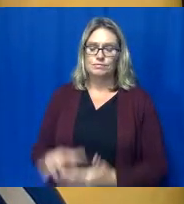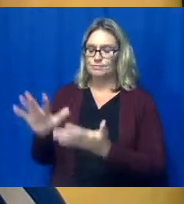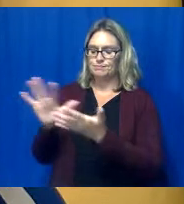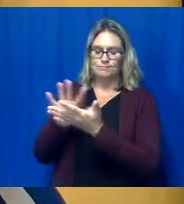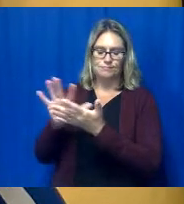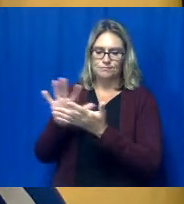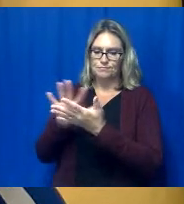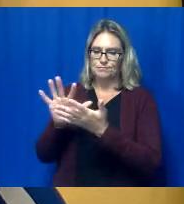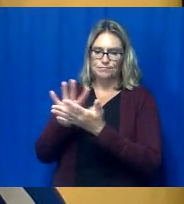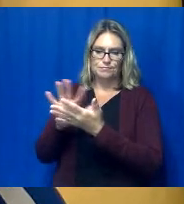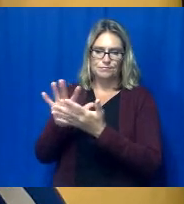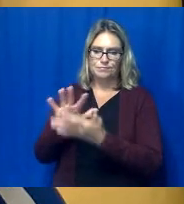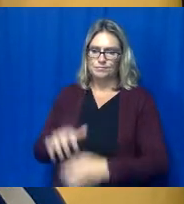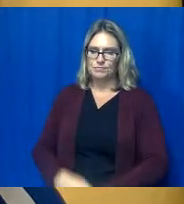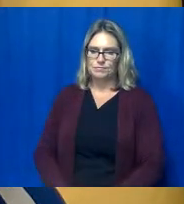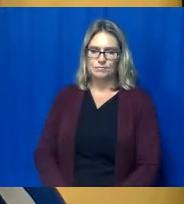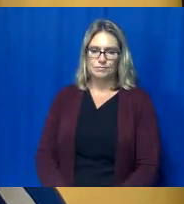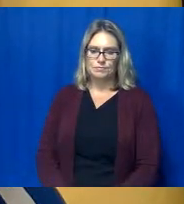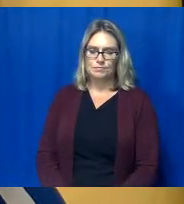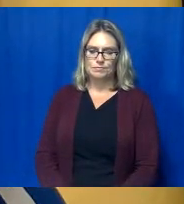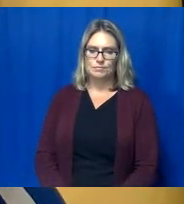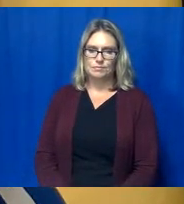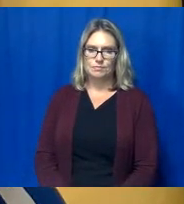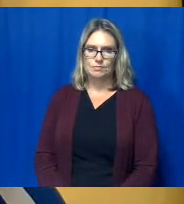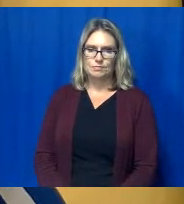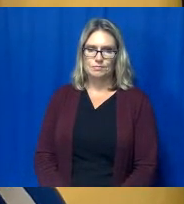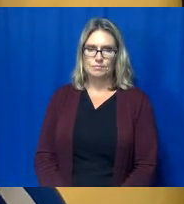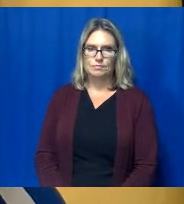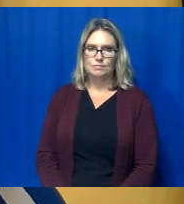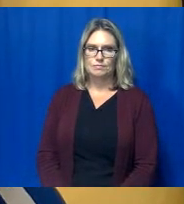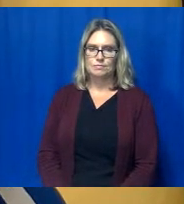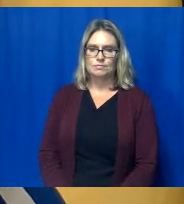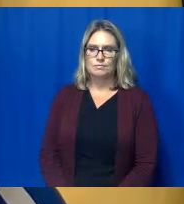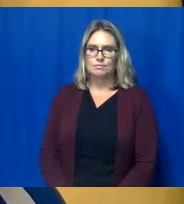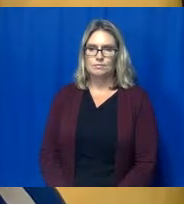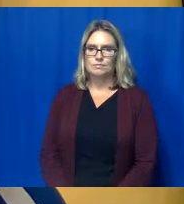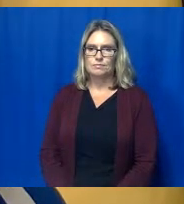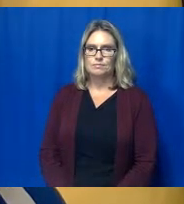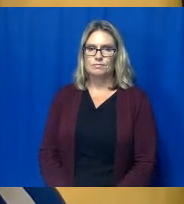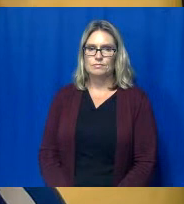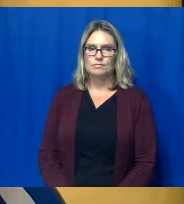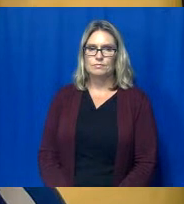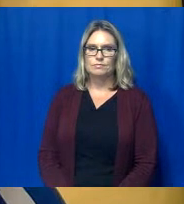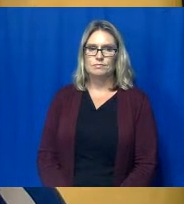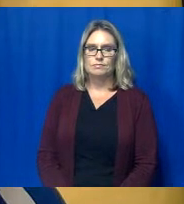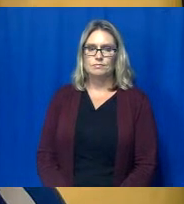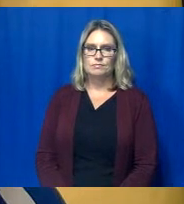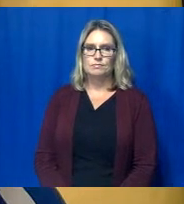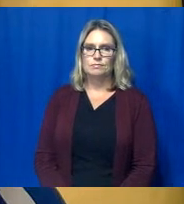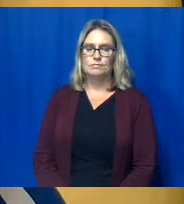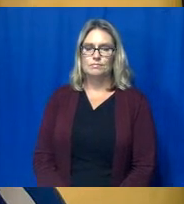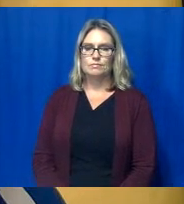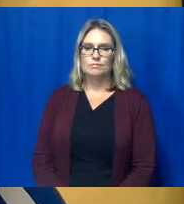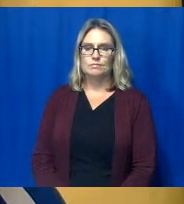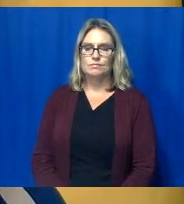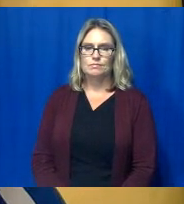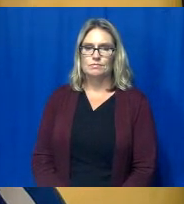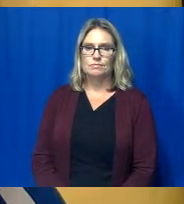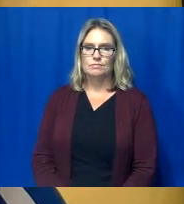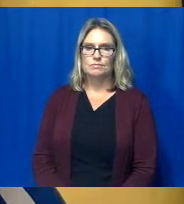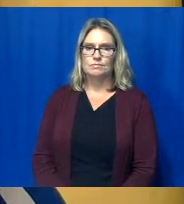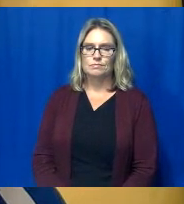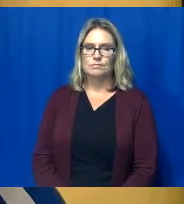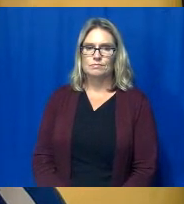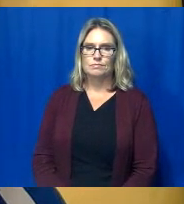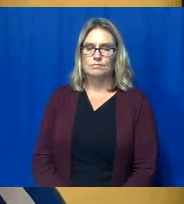an essential service. It's not impossible. And this is when we need to rely on the help of everyone. Now, let's